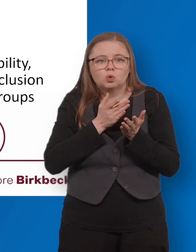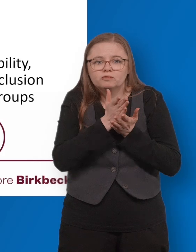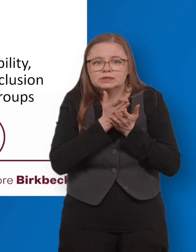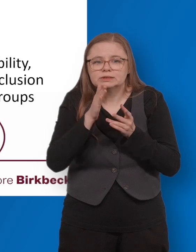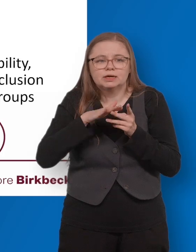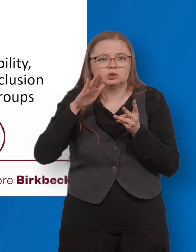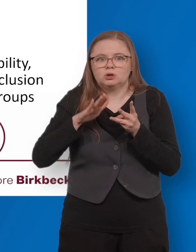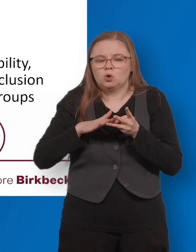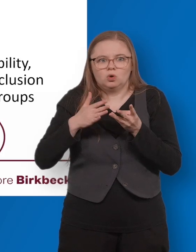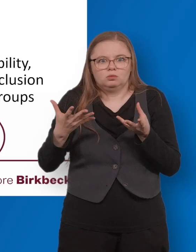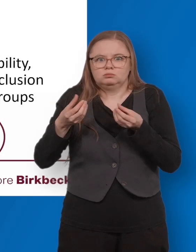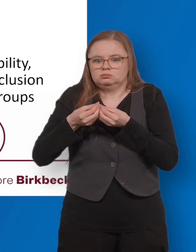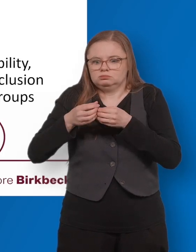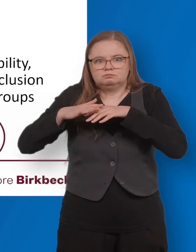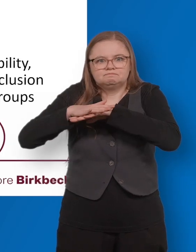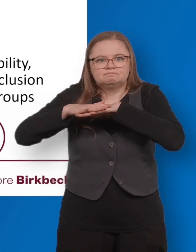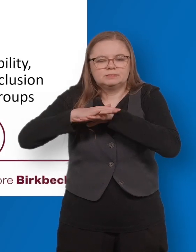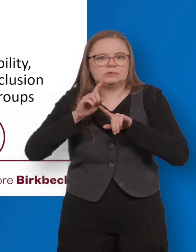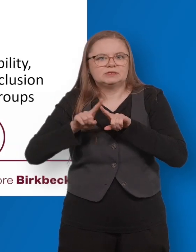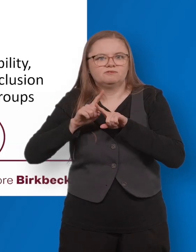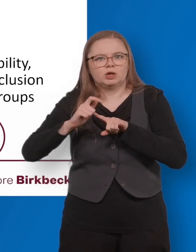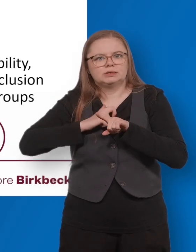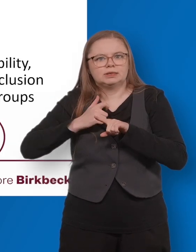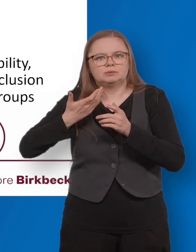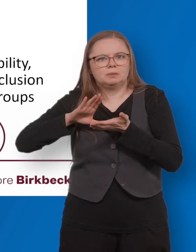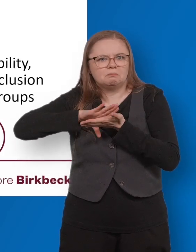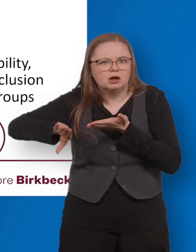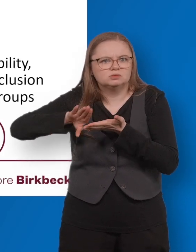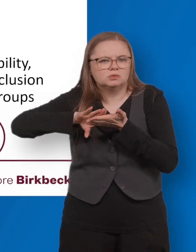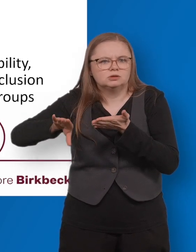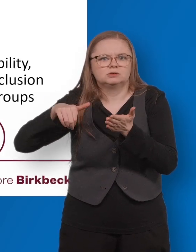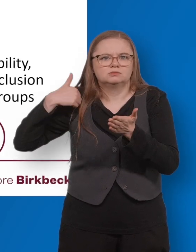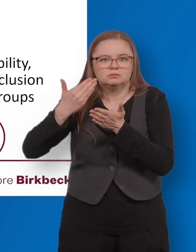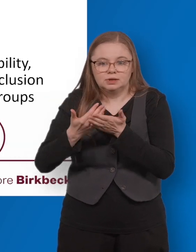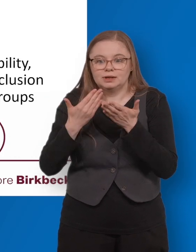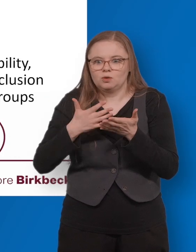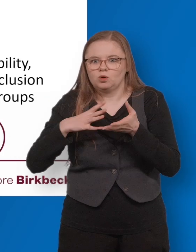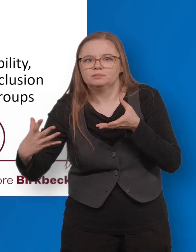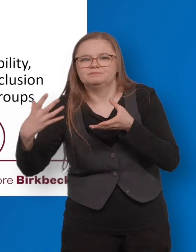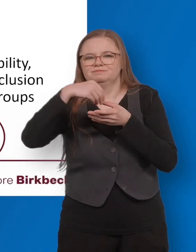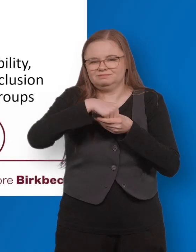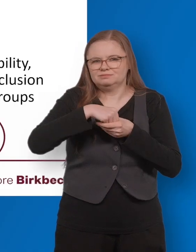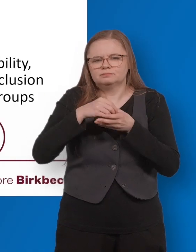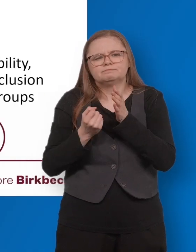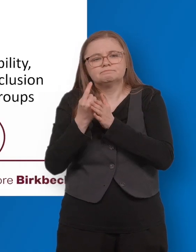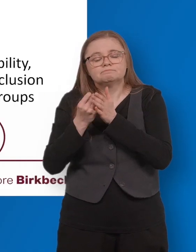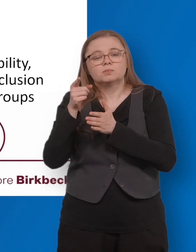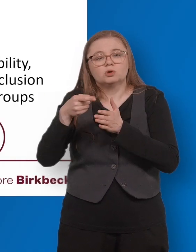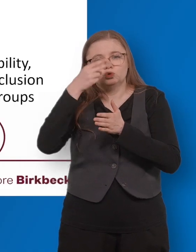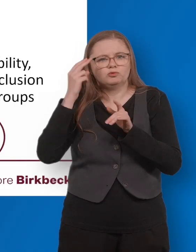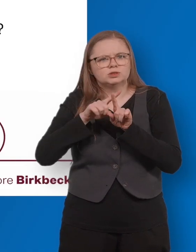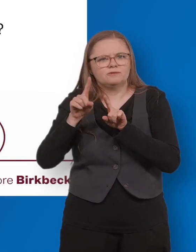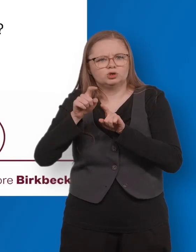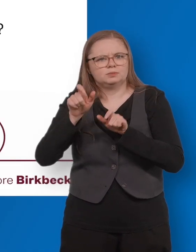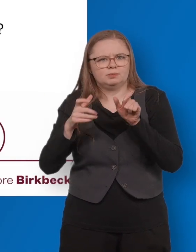a combination indeed of marginalized identities, which you often find in neurodiversity communities.